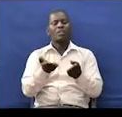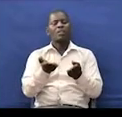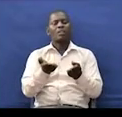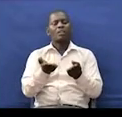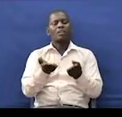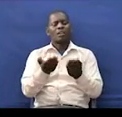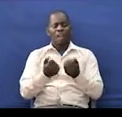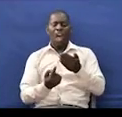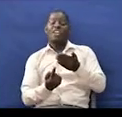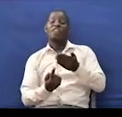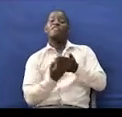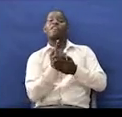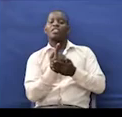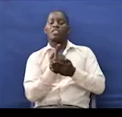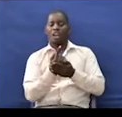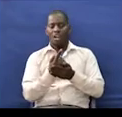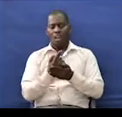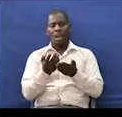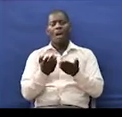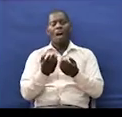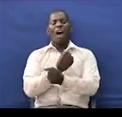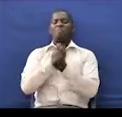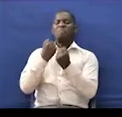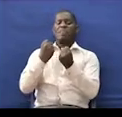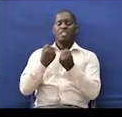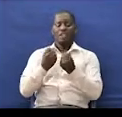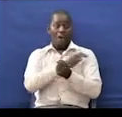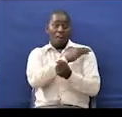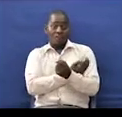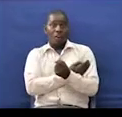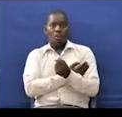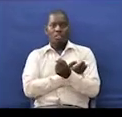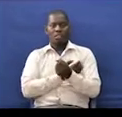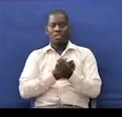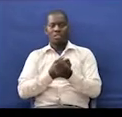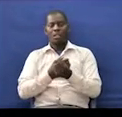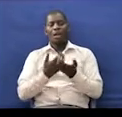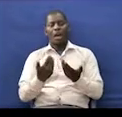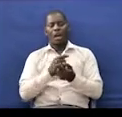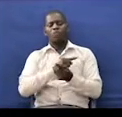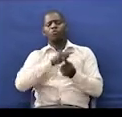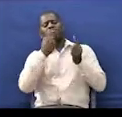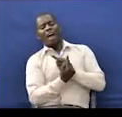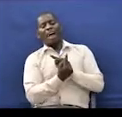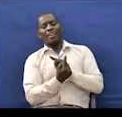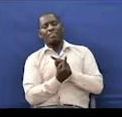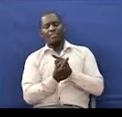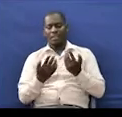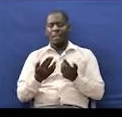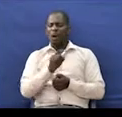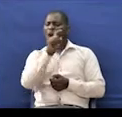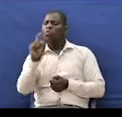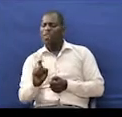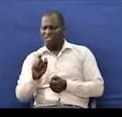effects, ability of a force to cause the object to turn. Now, the question to ask ourselves here is, now